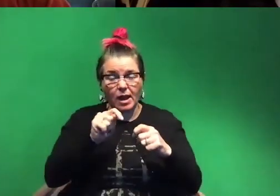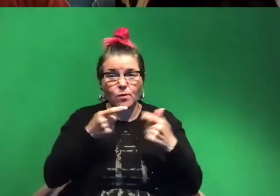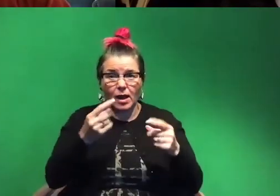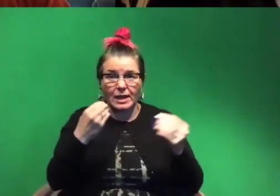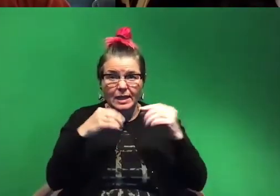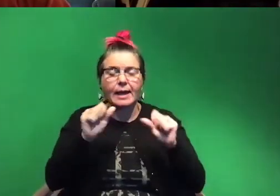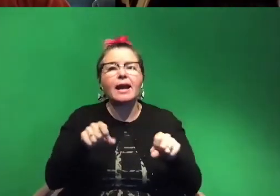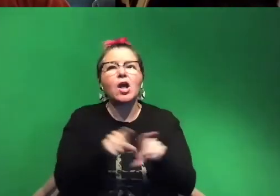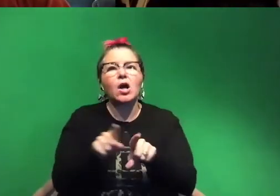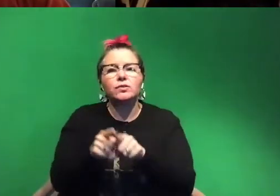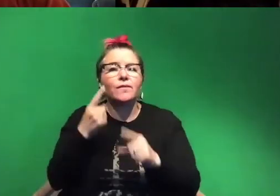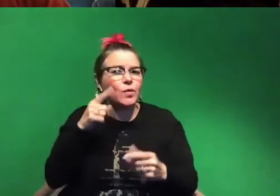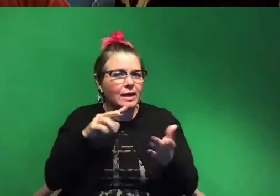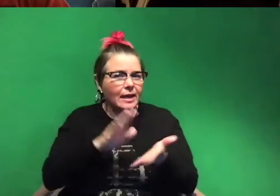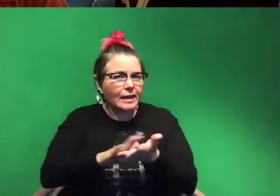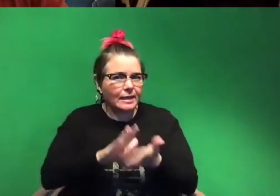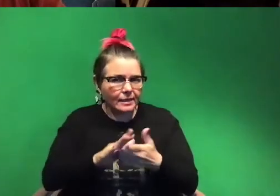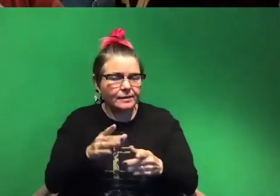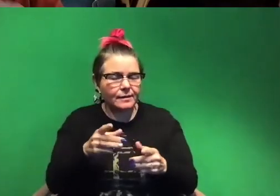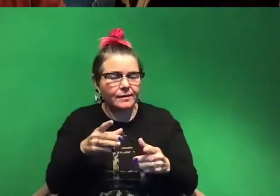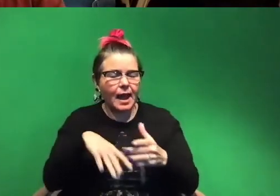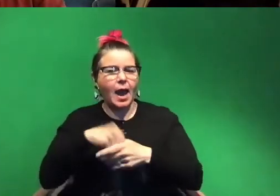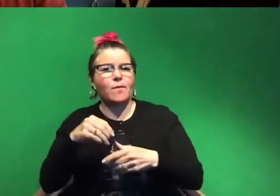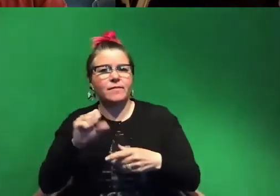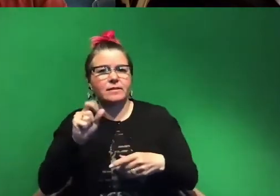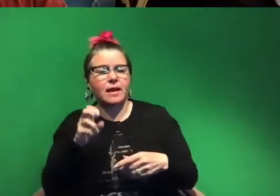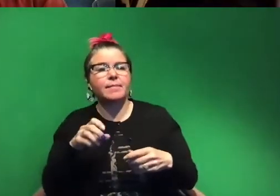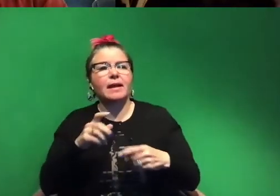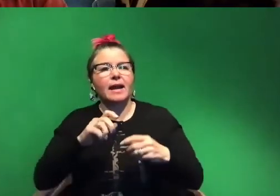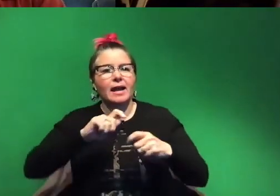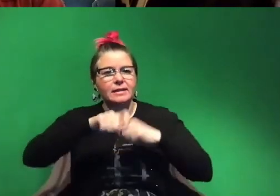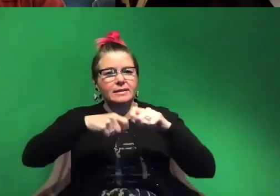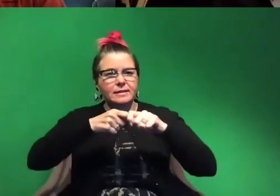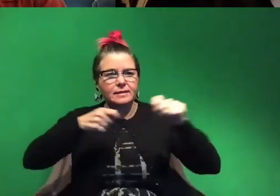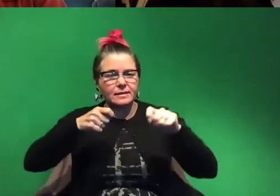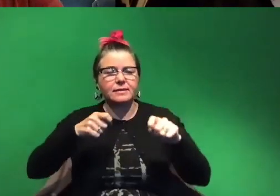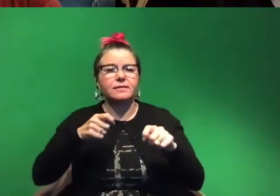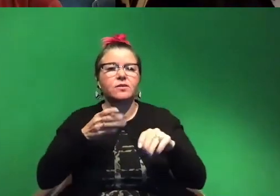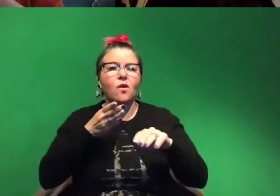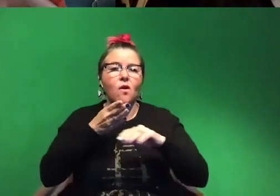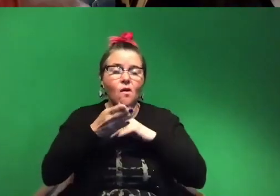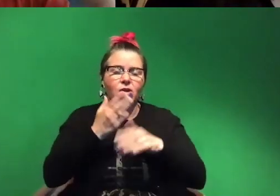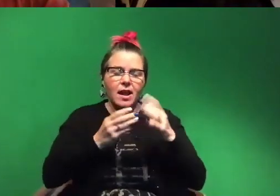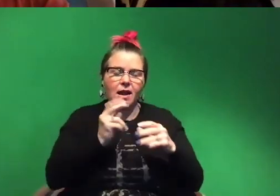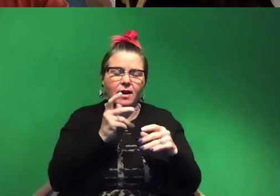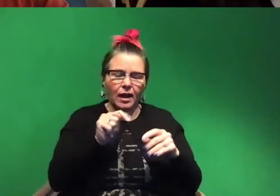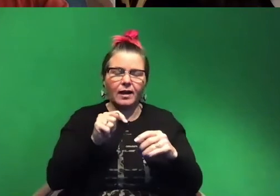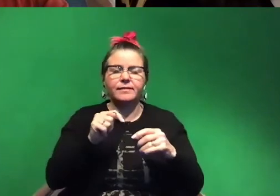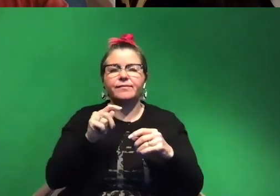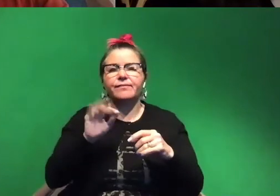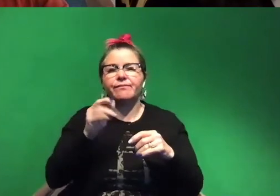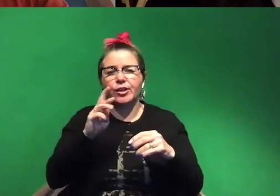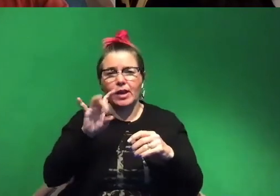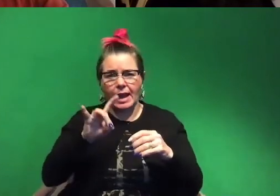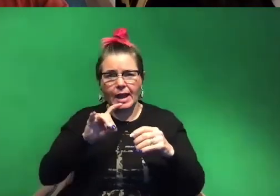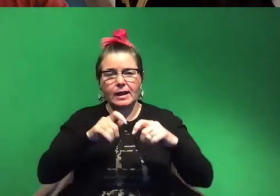to clean themselves of their own slime. So they can tie themselves into an overhand knot or a figure 8 knot, run that knot over the length of their